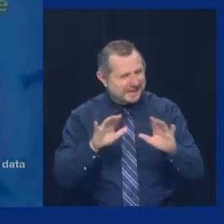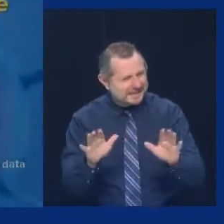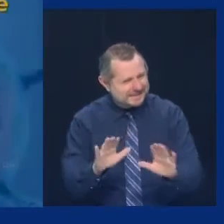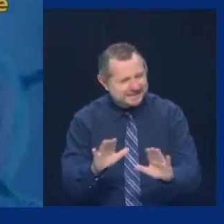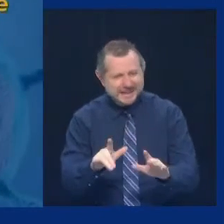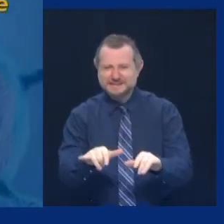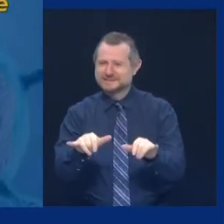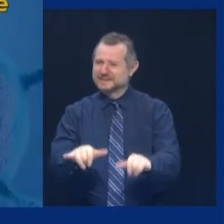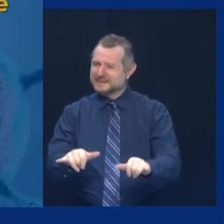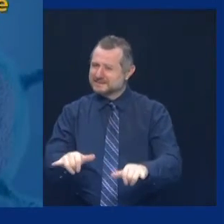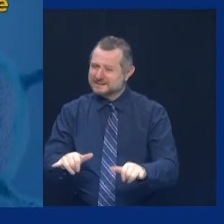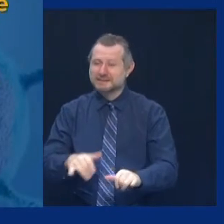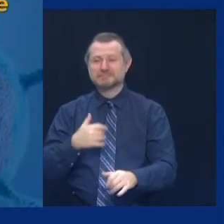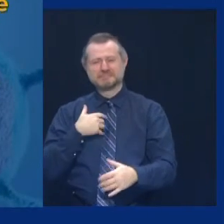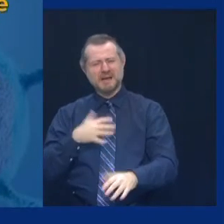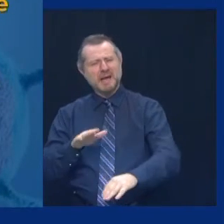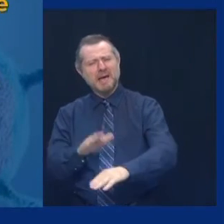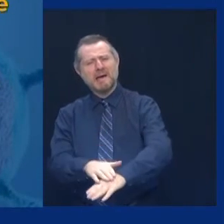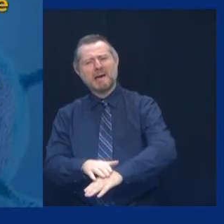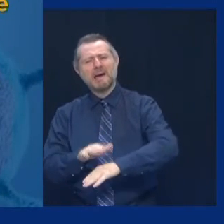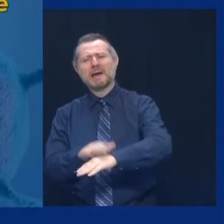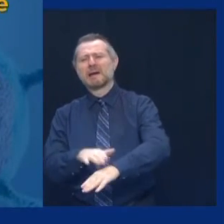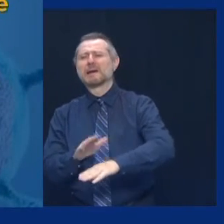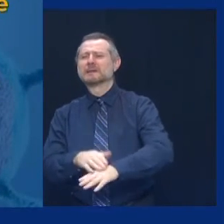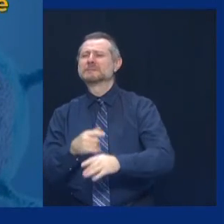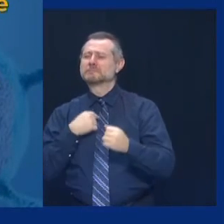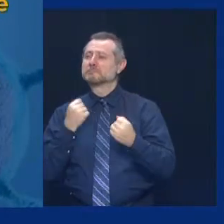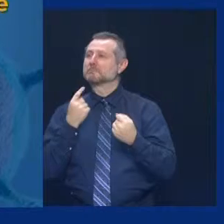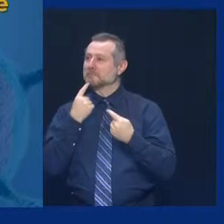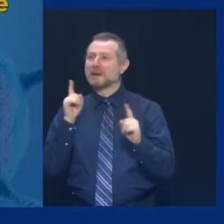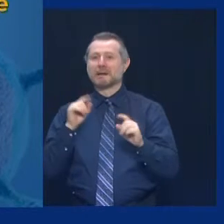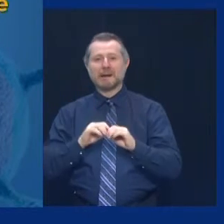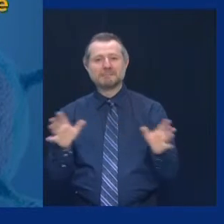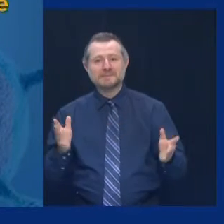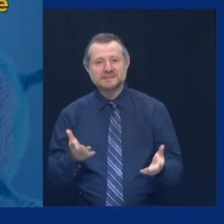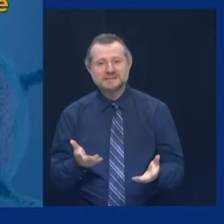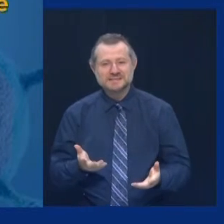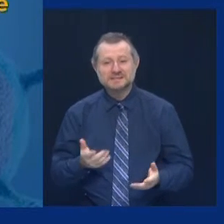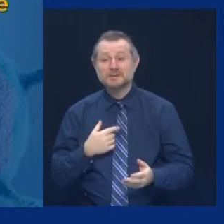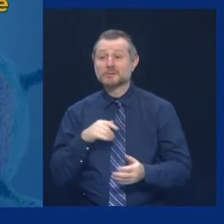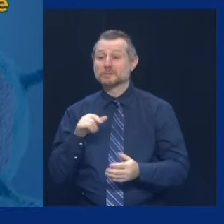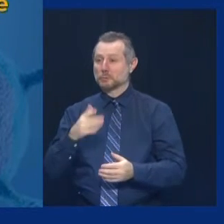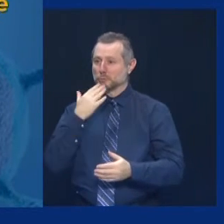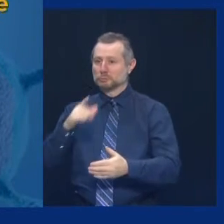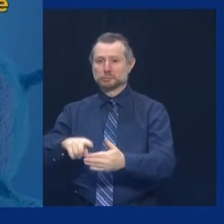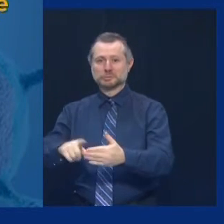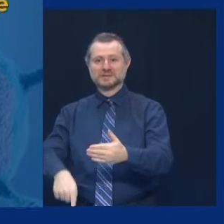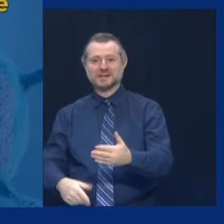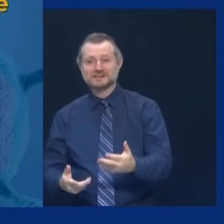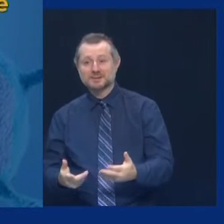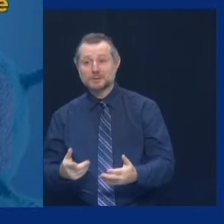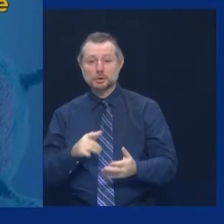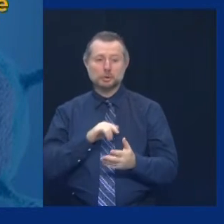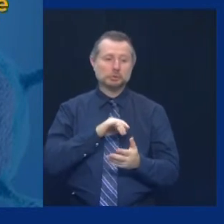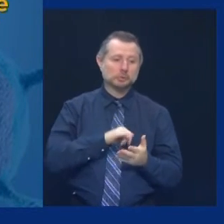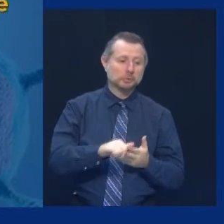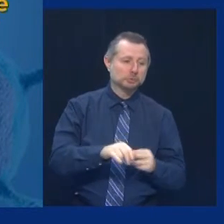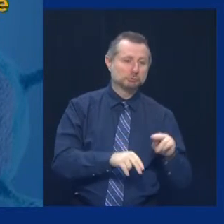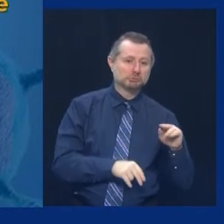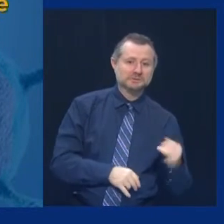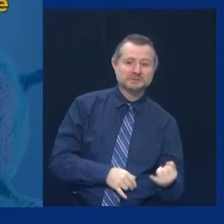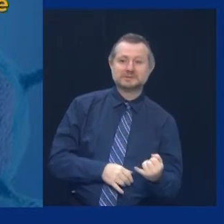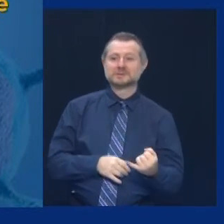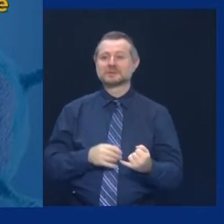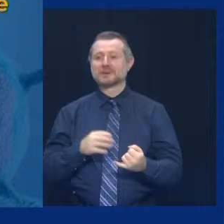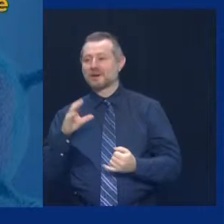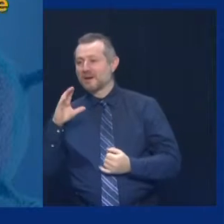effect here in New York, New Jersey, Connecticut. So that's good news. And the